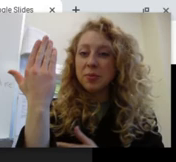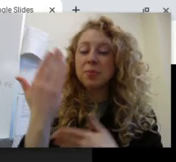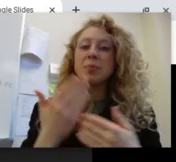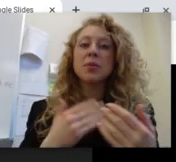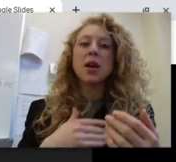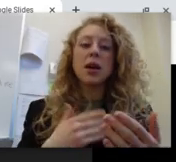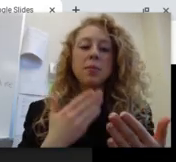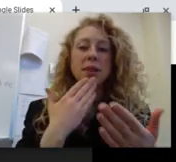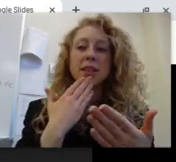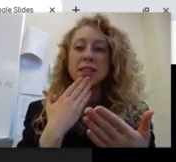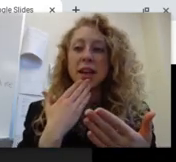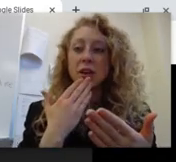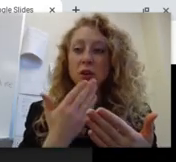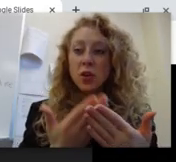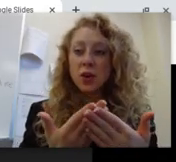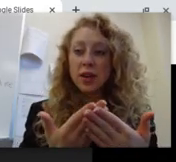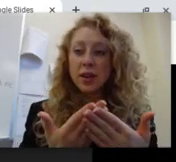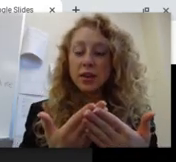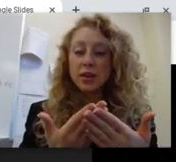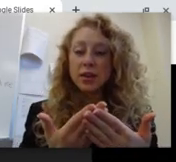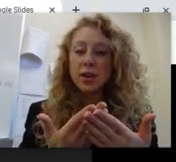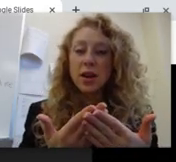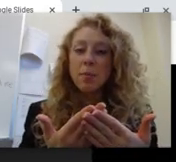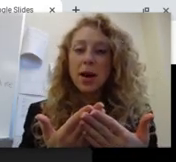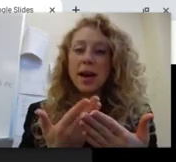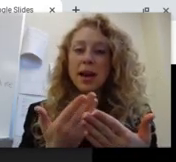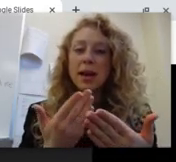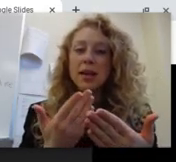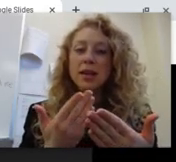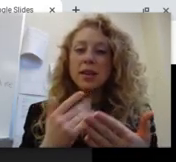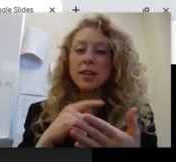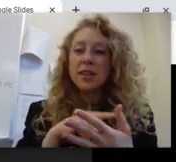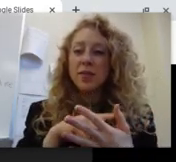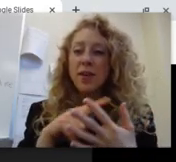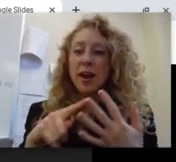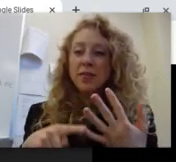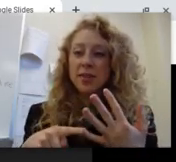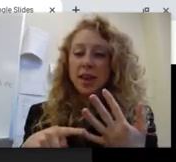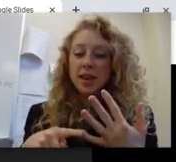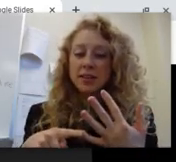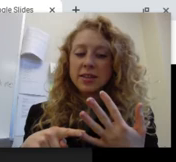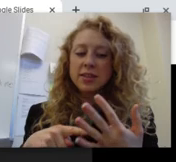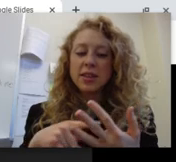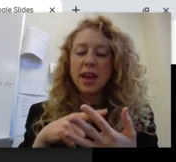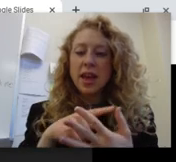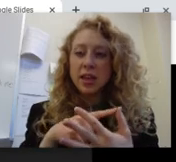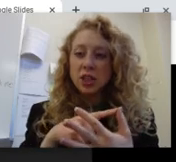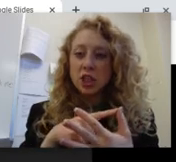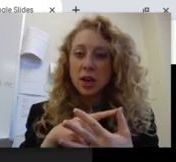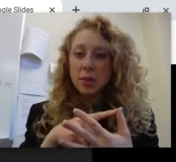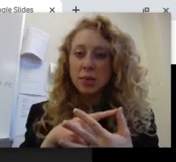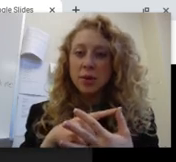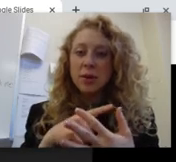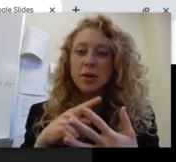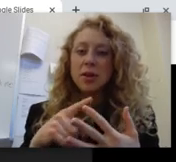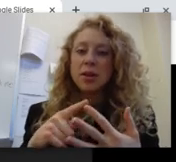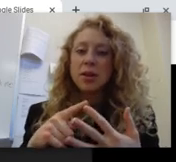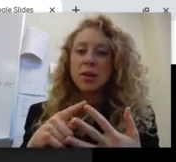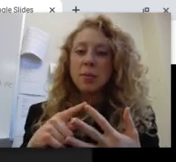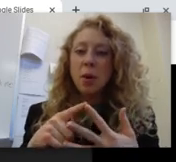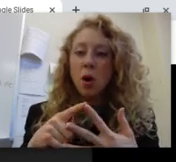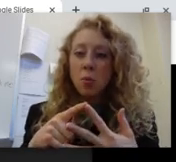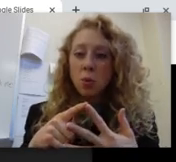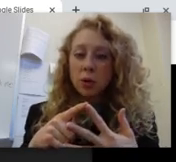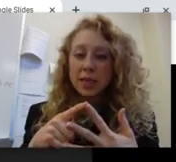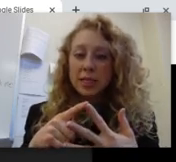morning. But this sign good, the 5 things, the hand shape,